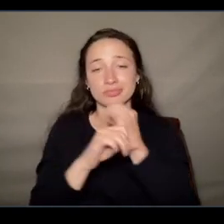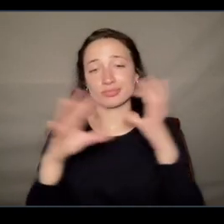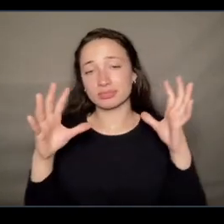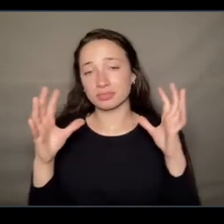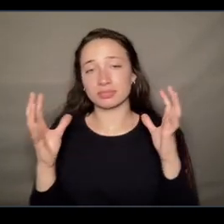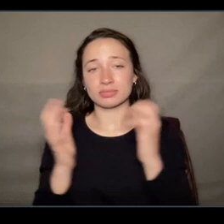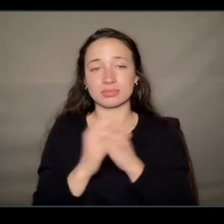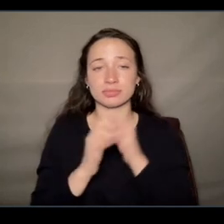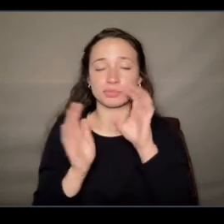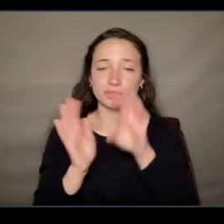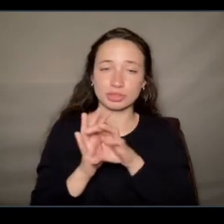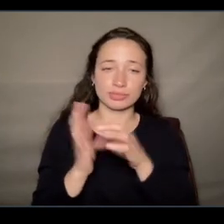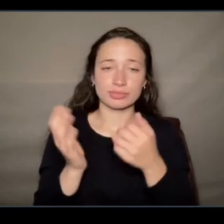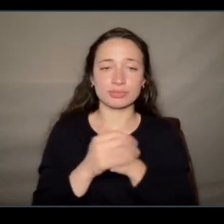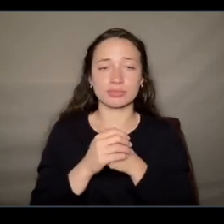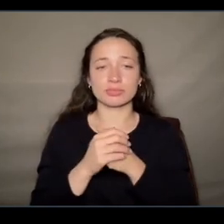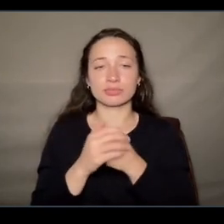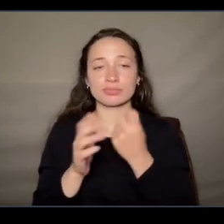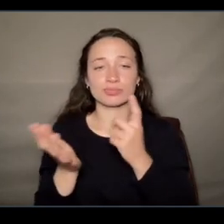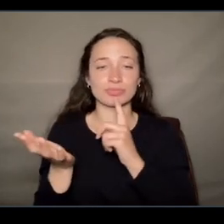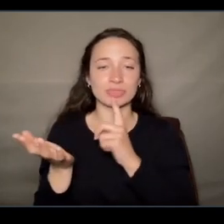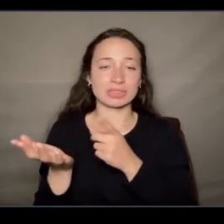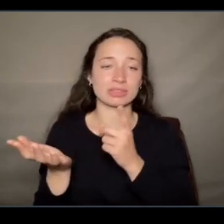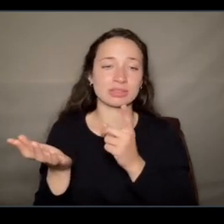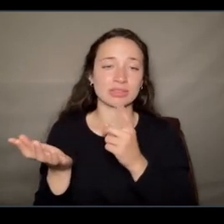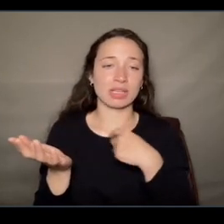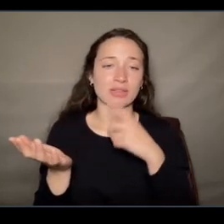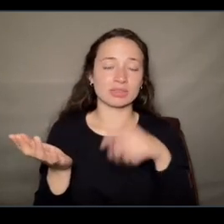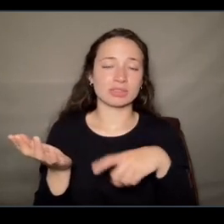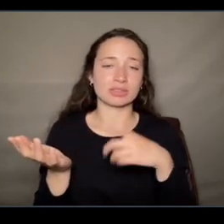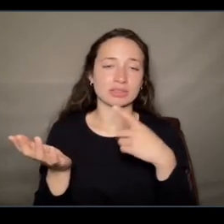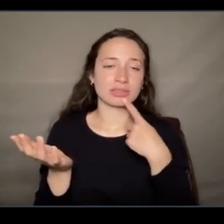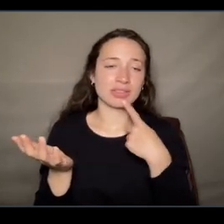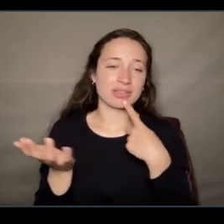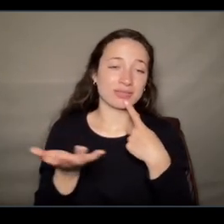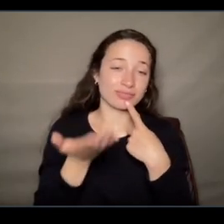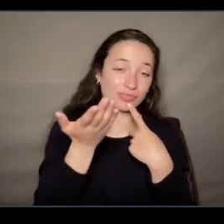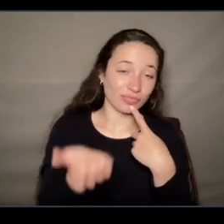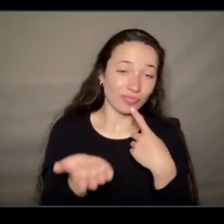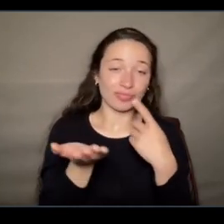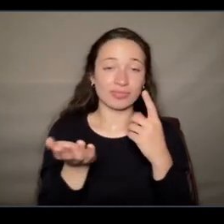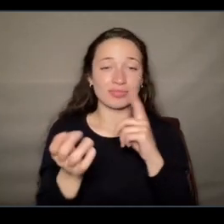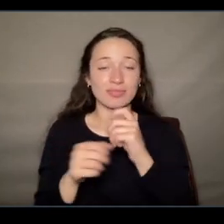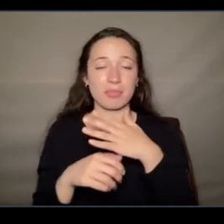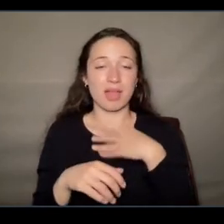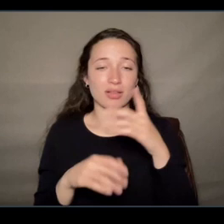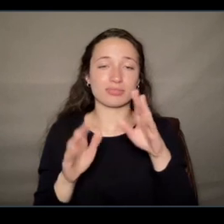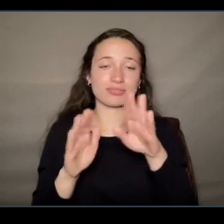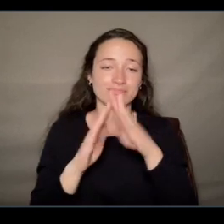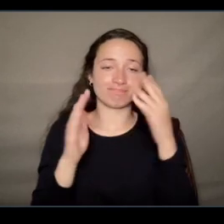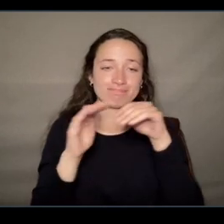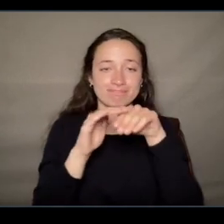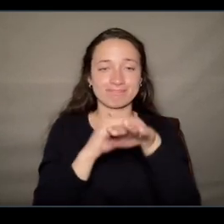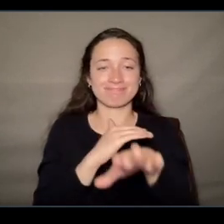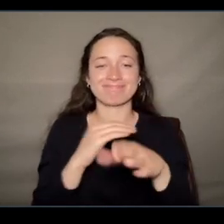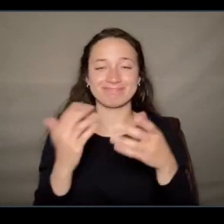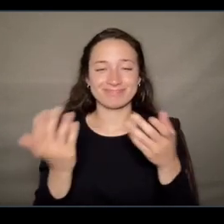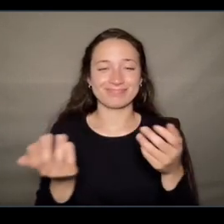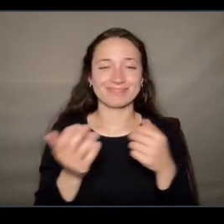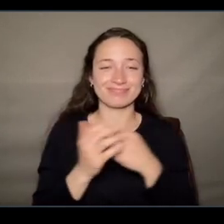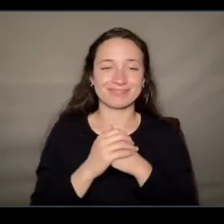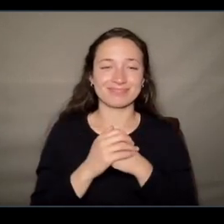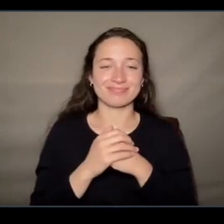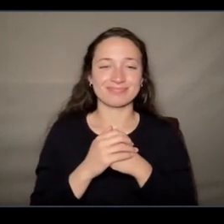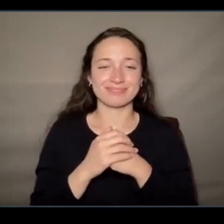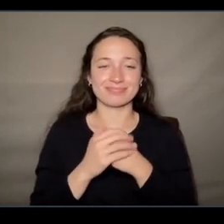as imagistic. And so that is really, I guess I would have to say, Craig, that is really my